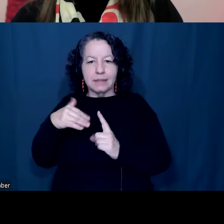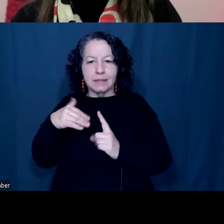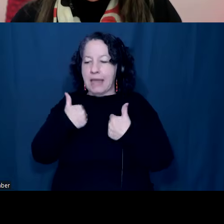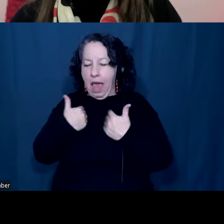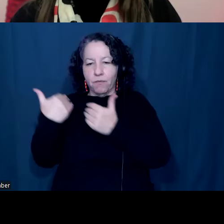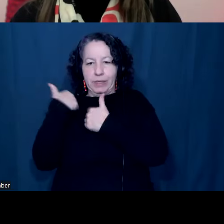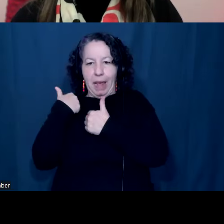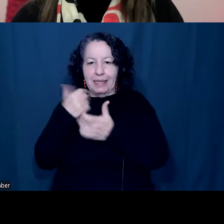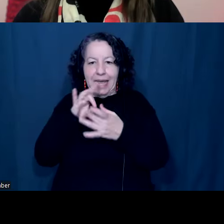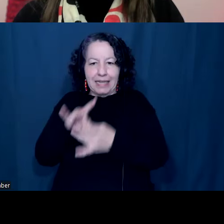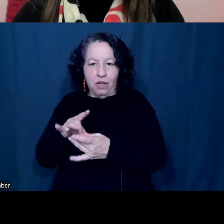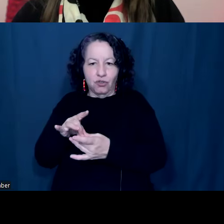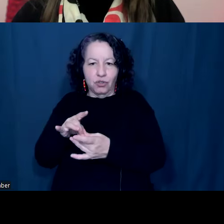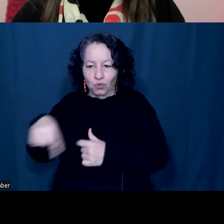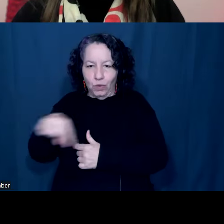attached to them.